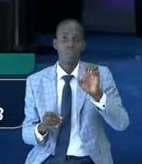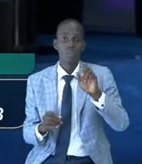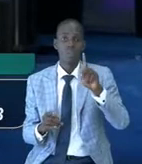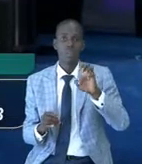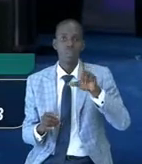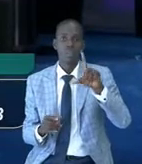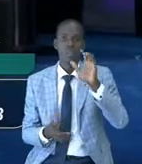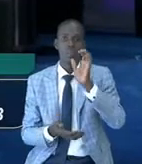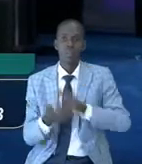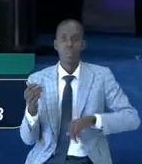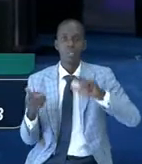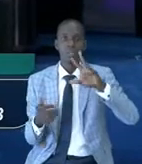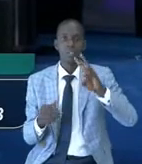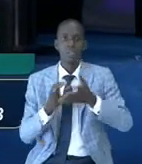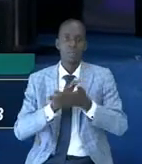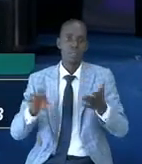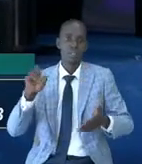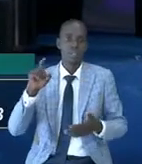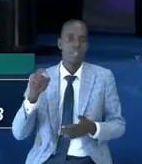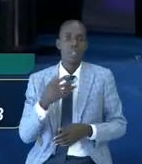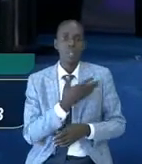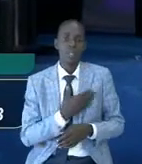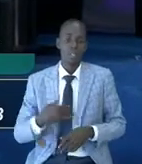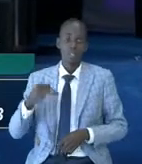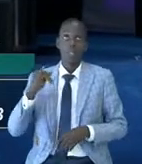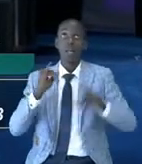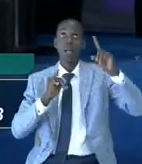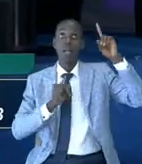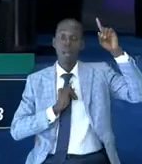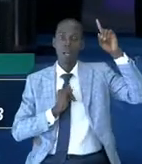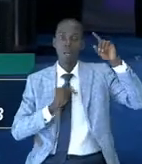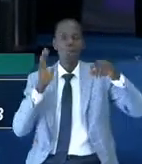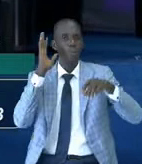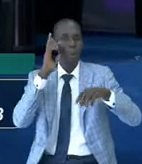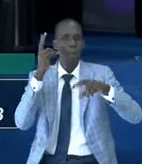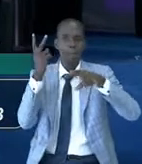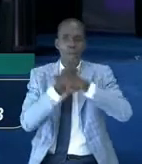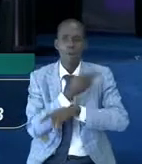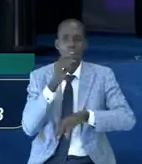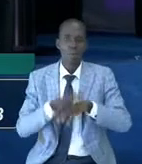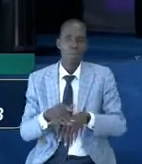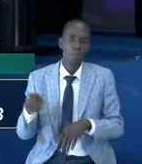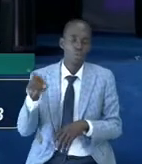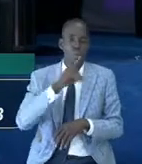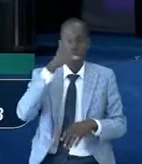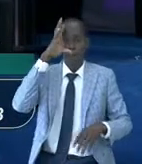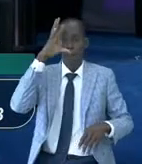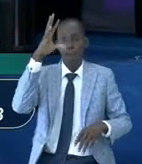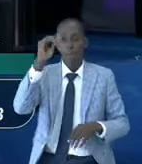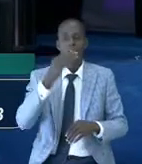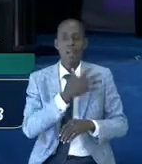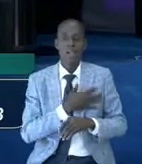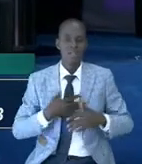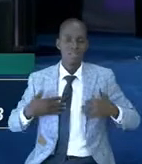And I will multiply upon you man and beast, and they